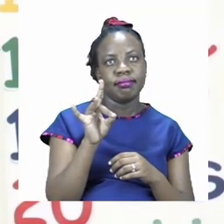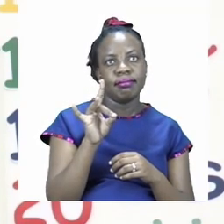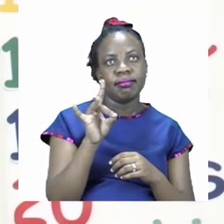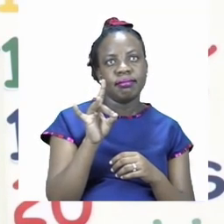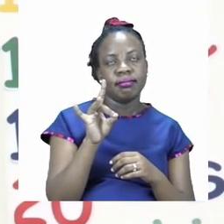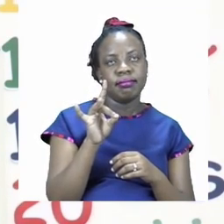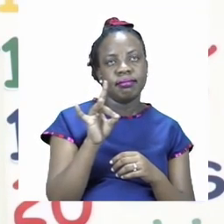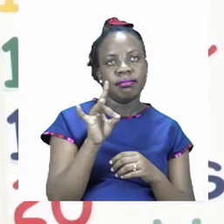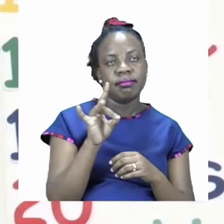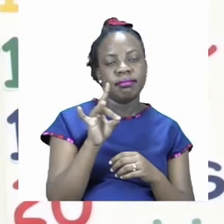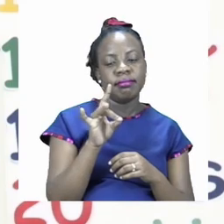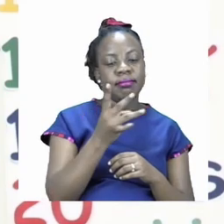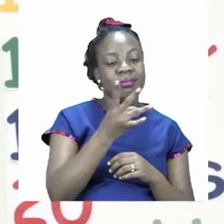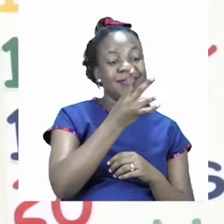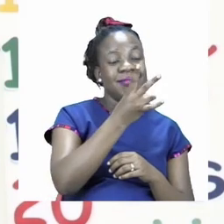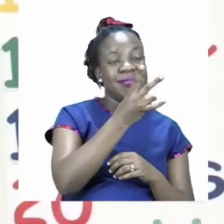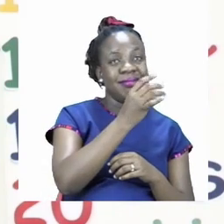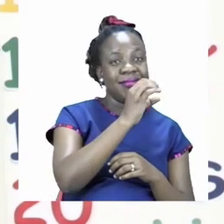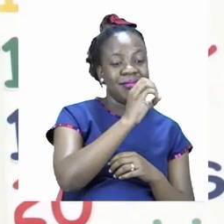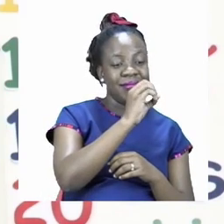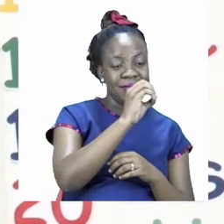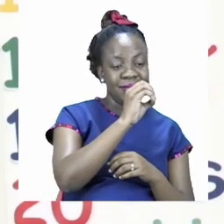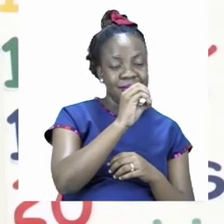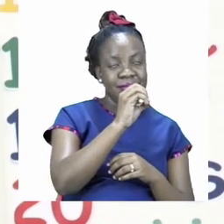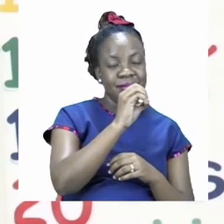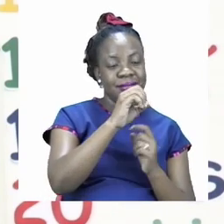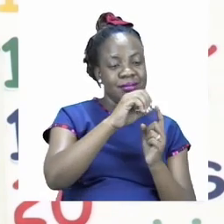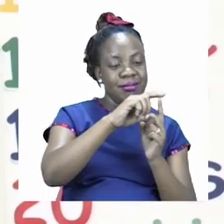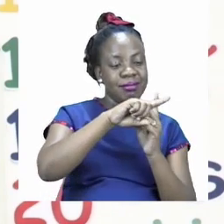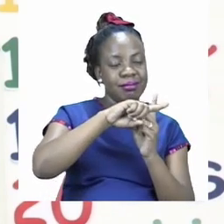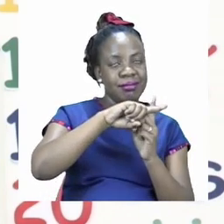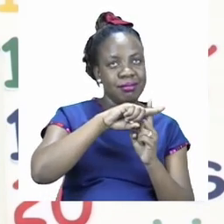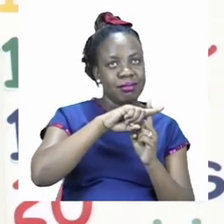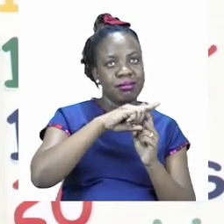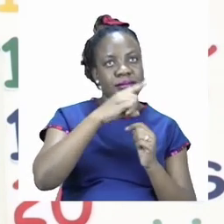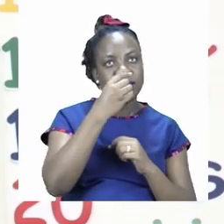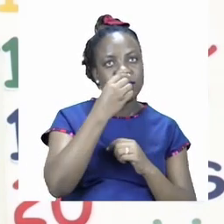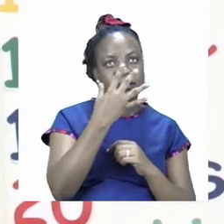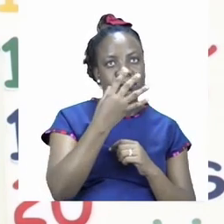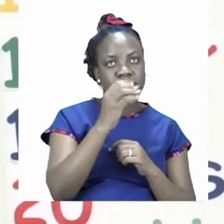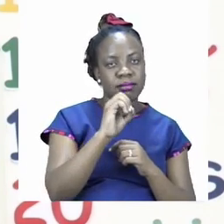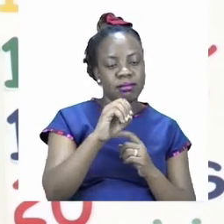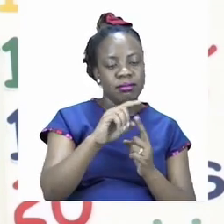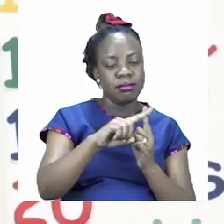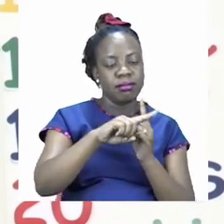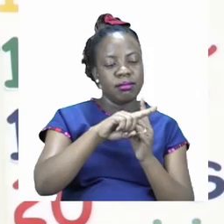Now 700 plus 50 plus 8 equals